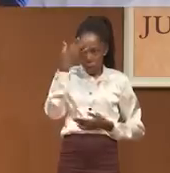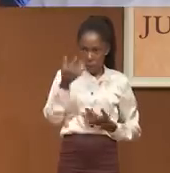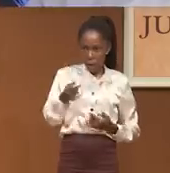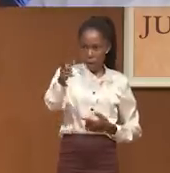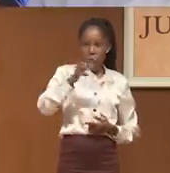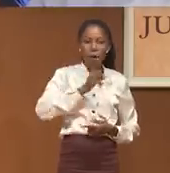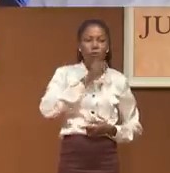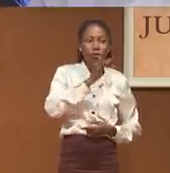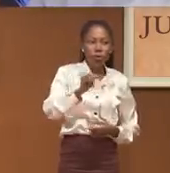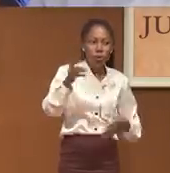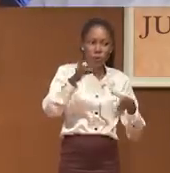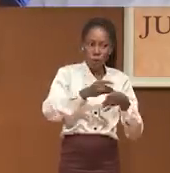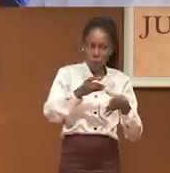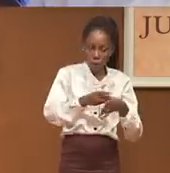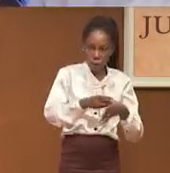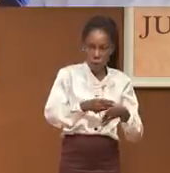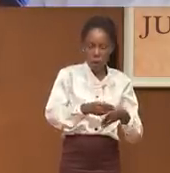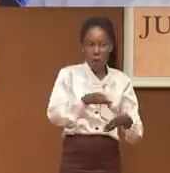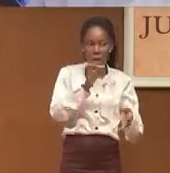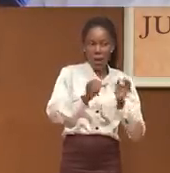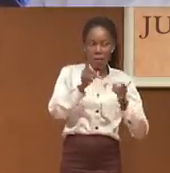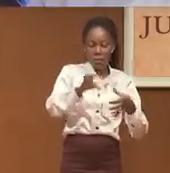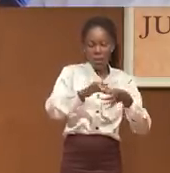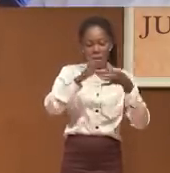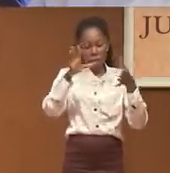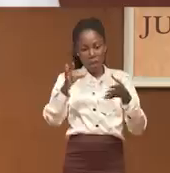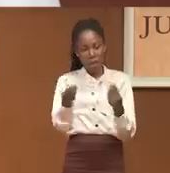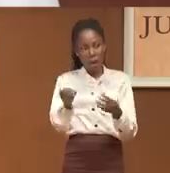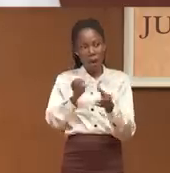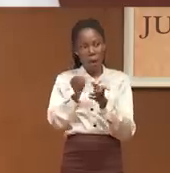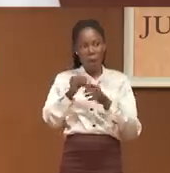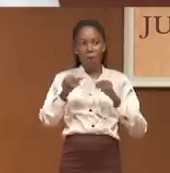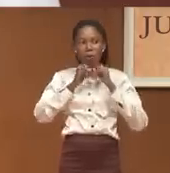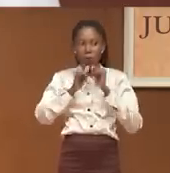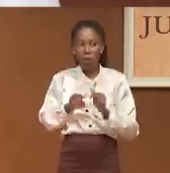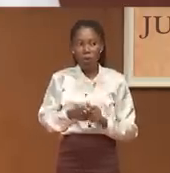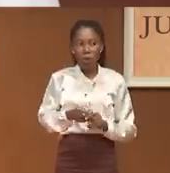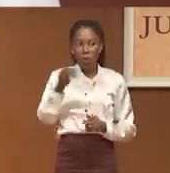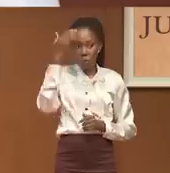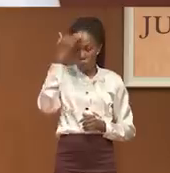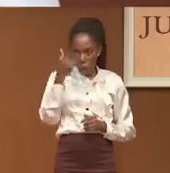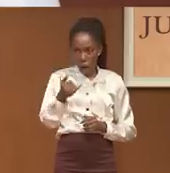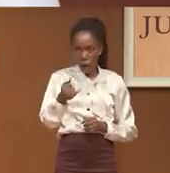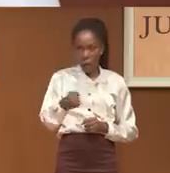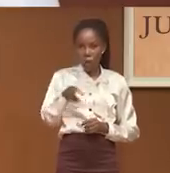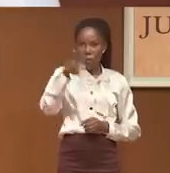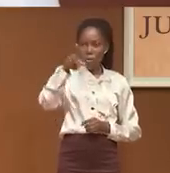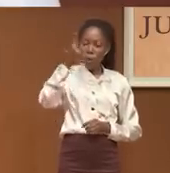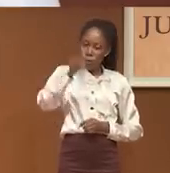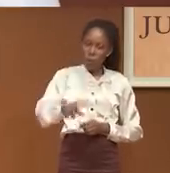you. Whether you release them or you do not release them, you will still need him before you can change the title